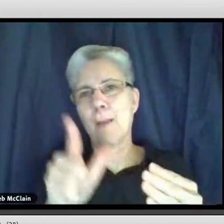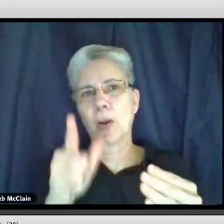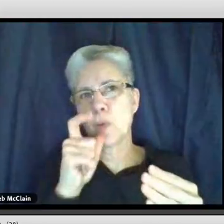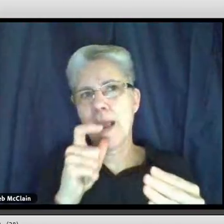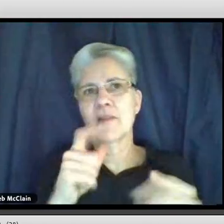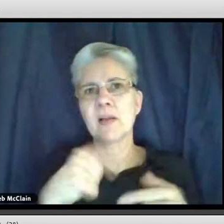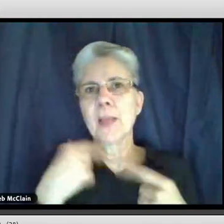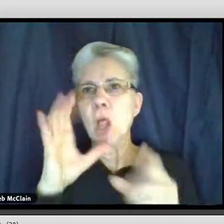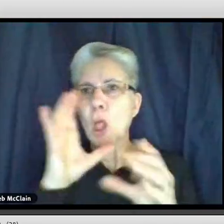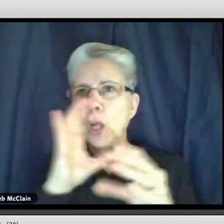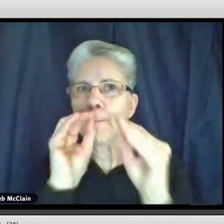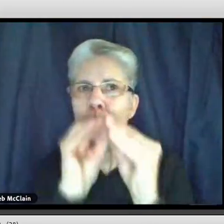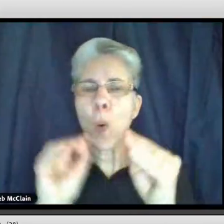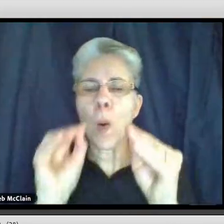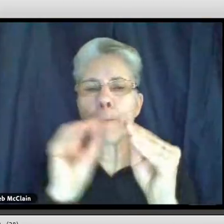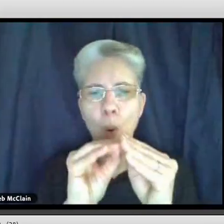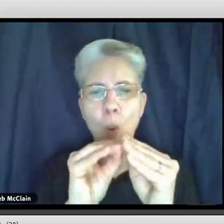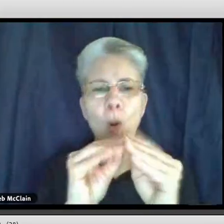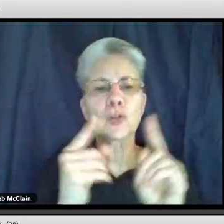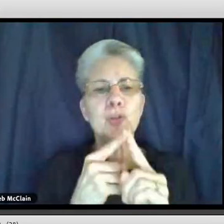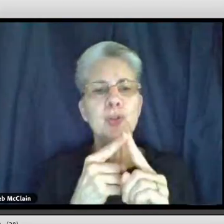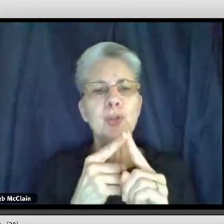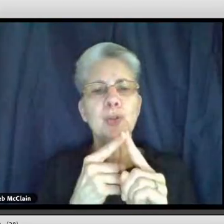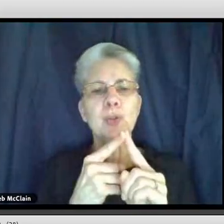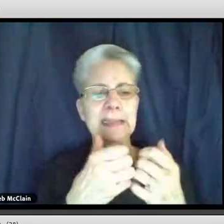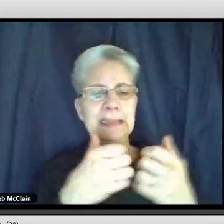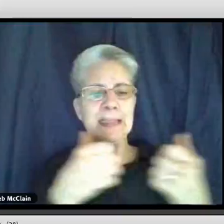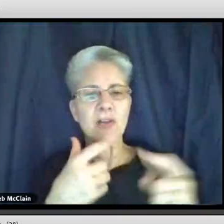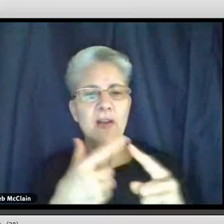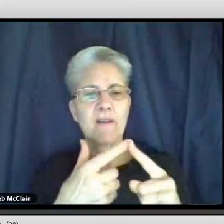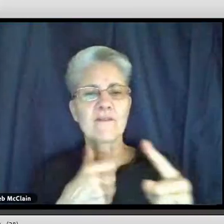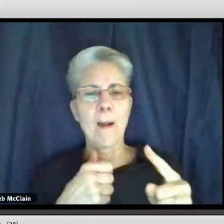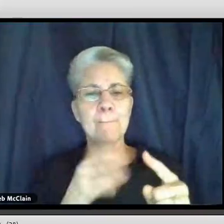have been looking more and more to distance ourselves from